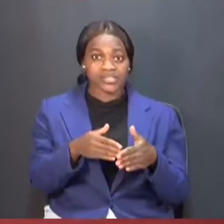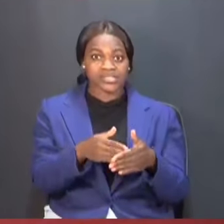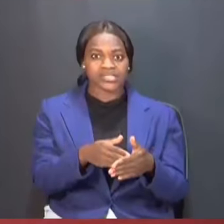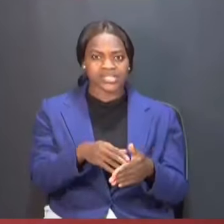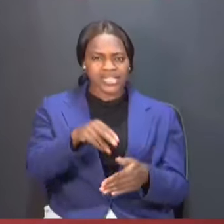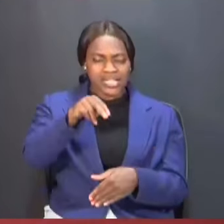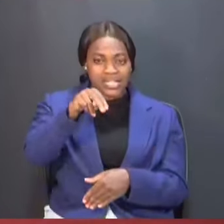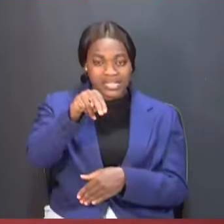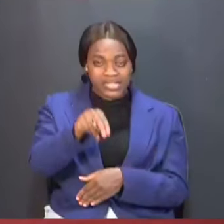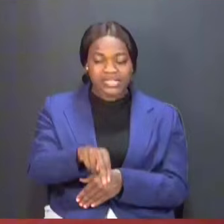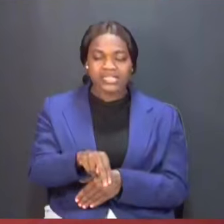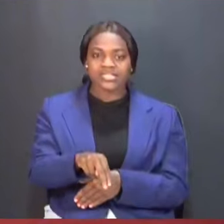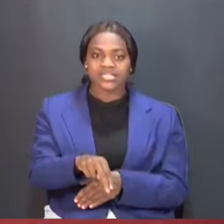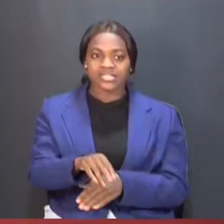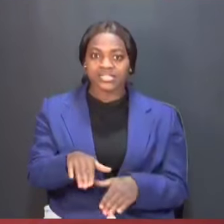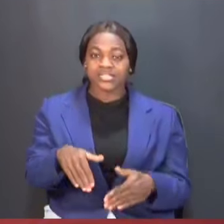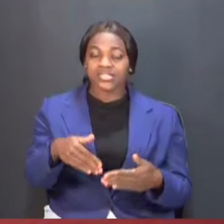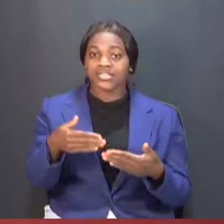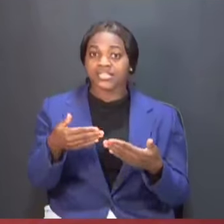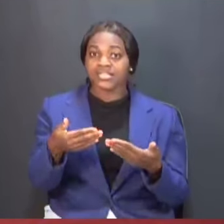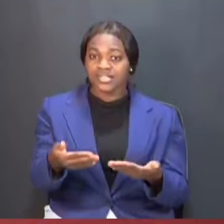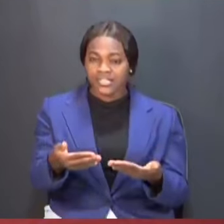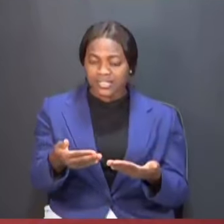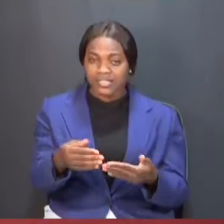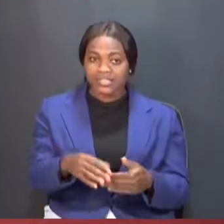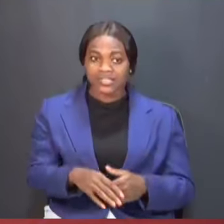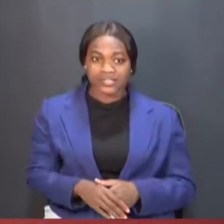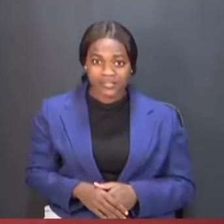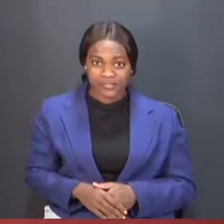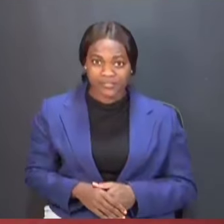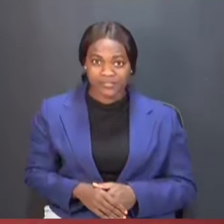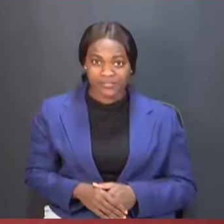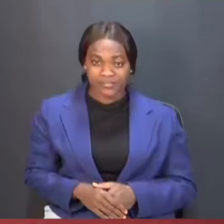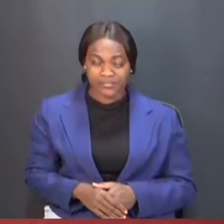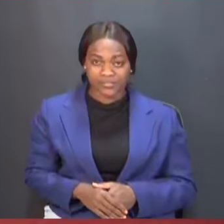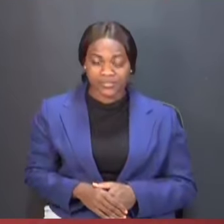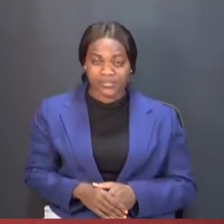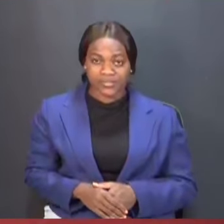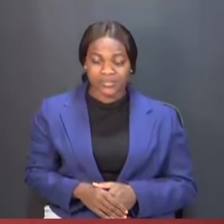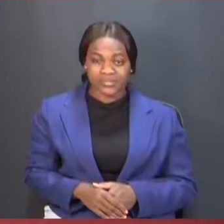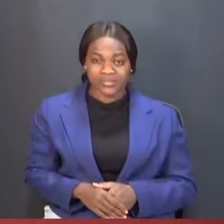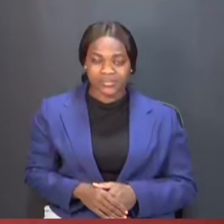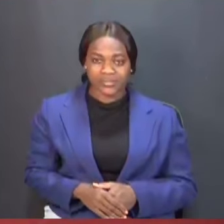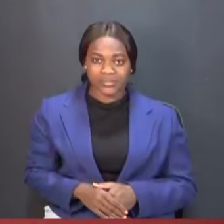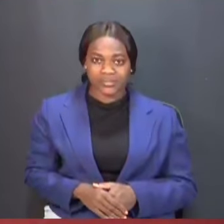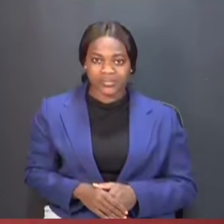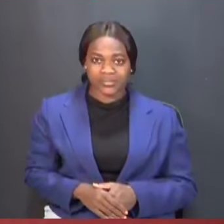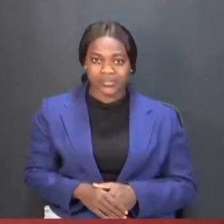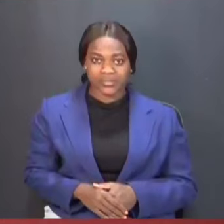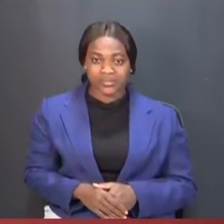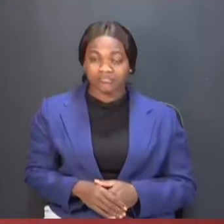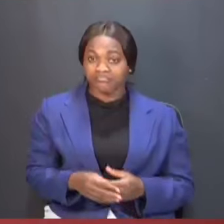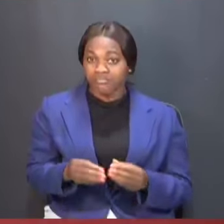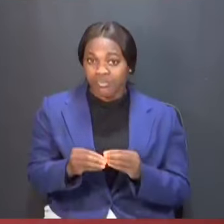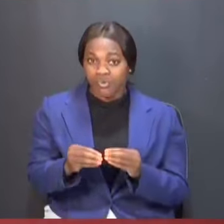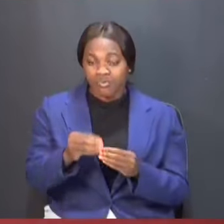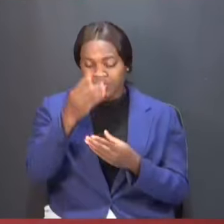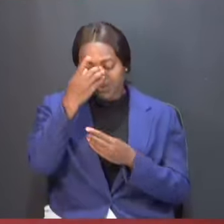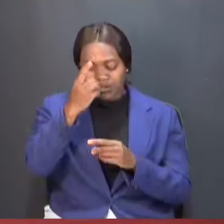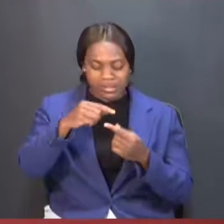bound to give effect to it. While the Speaker may clarify the